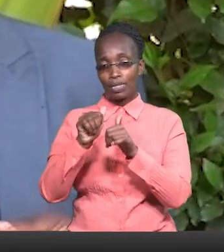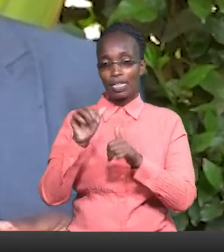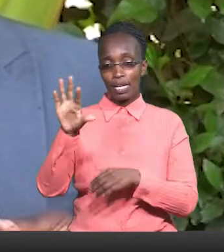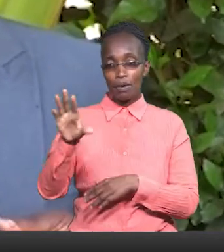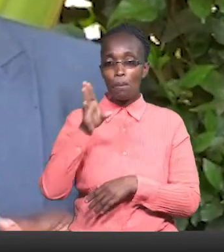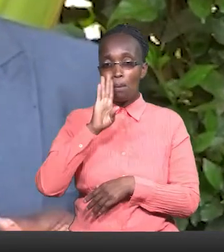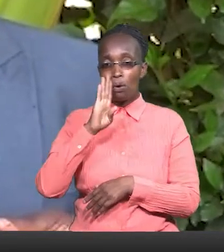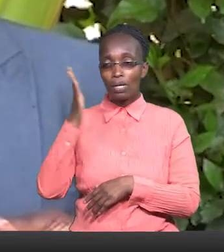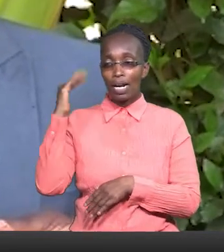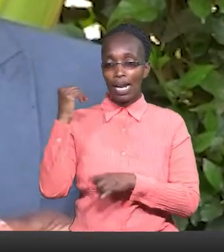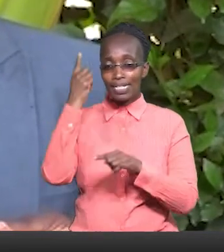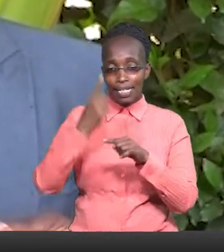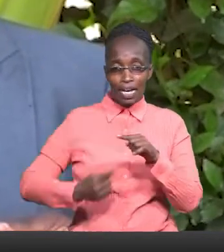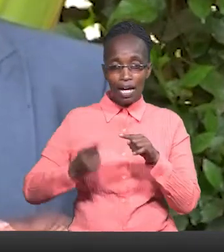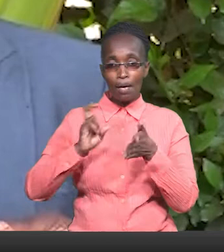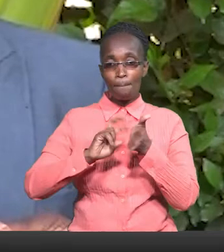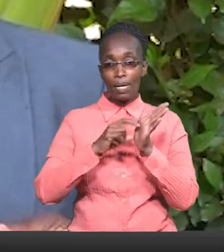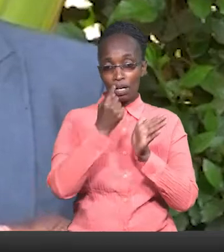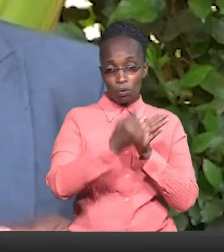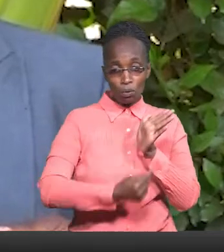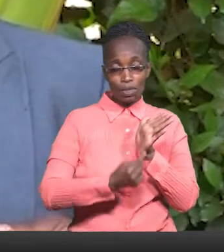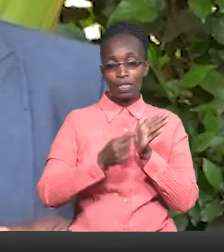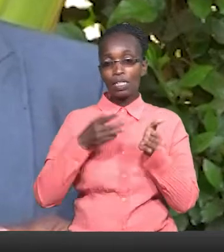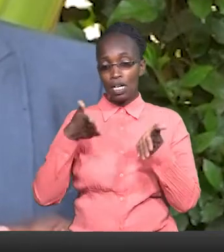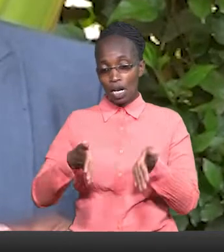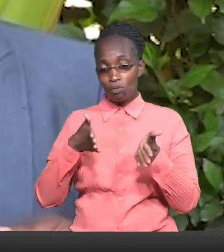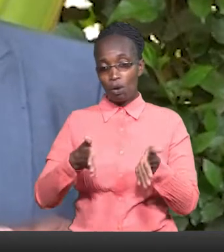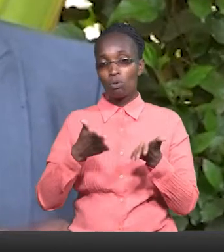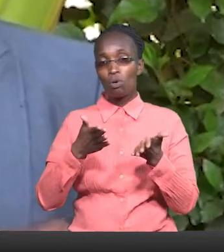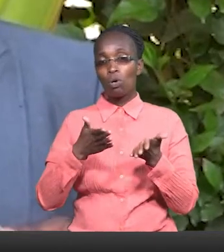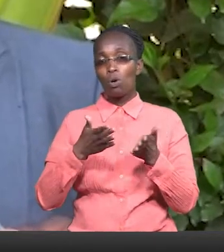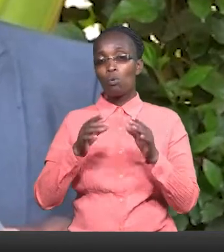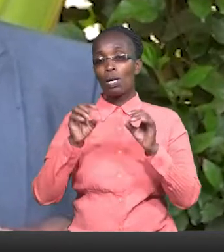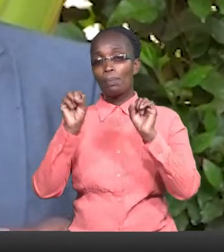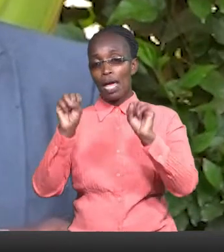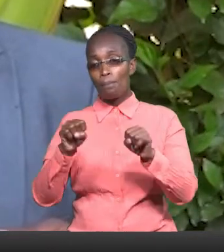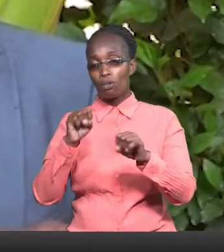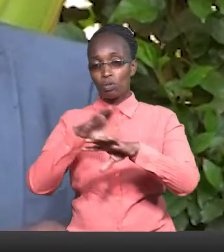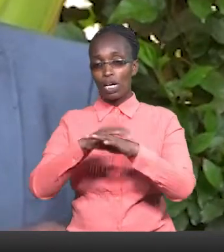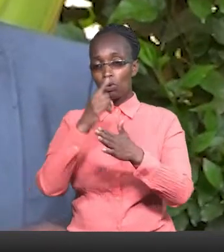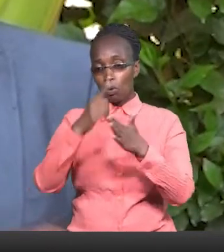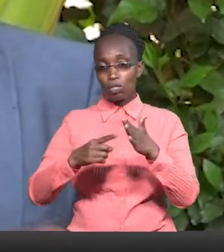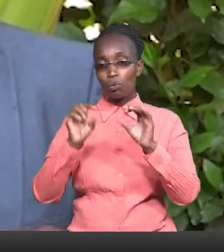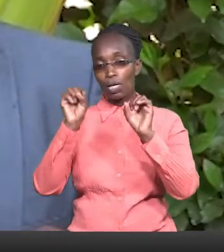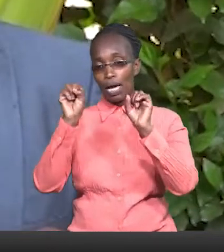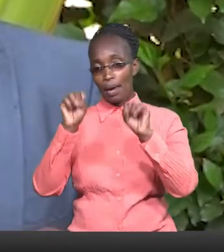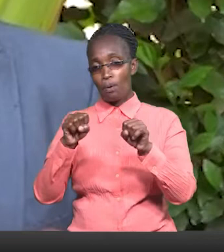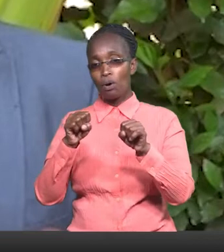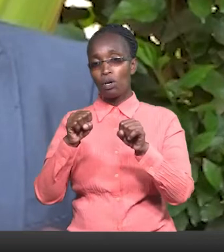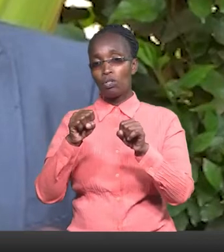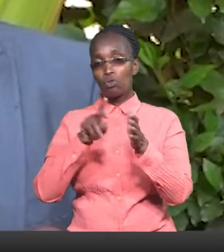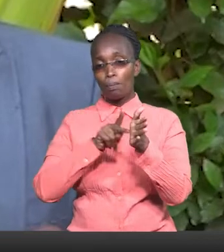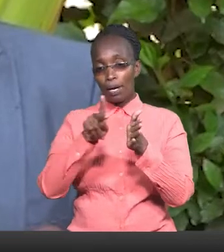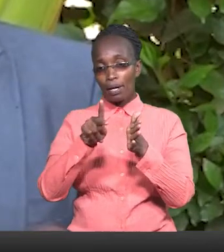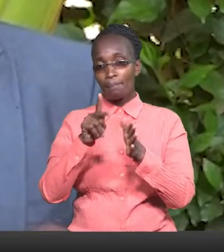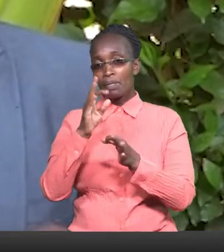the loans that they took last year. So what we are going to do is that we are going to recover whatever we are able to recover, and